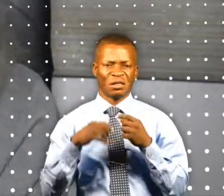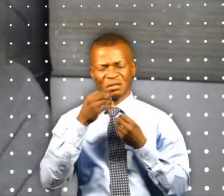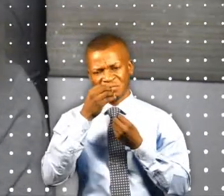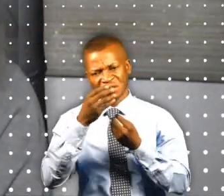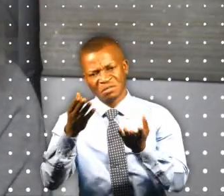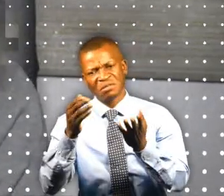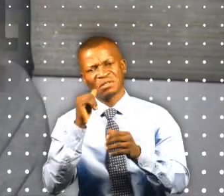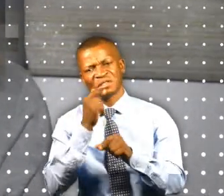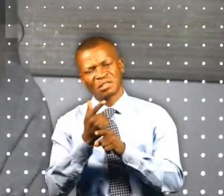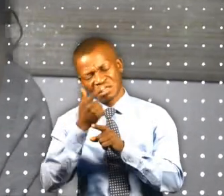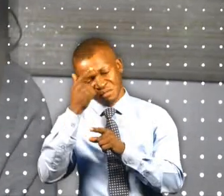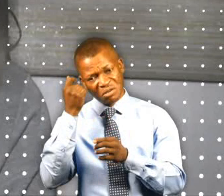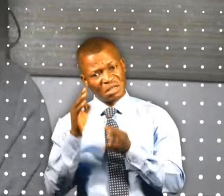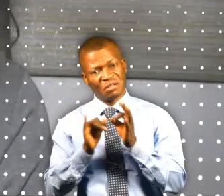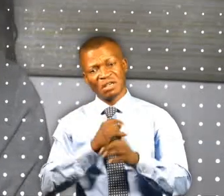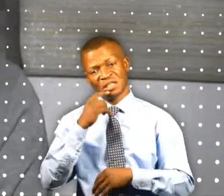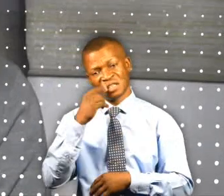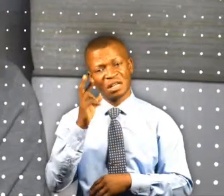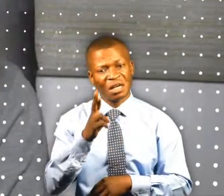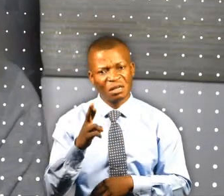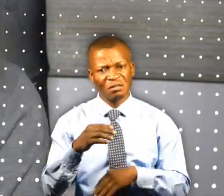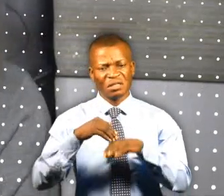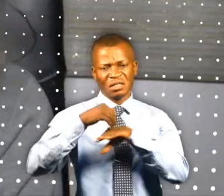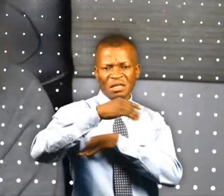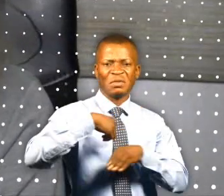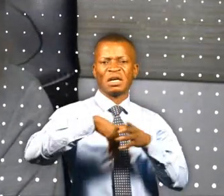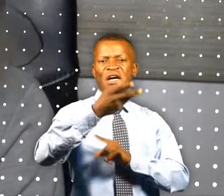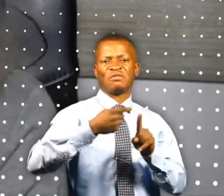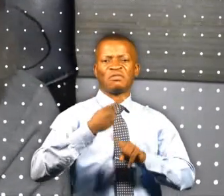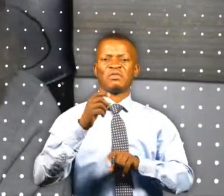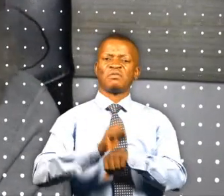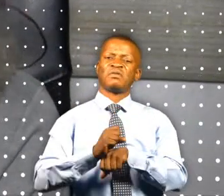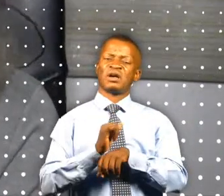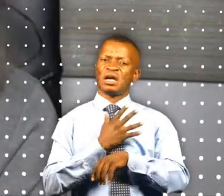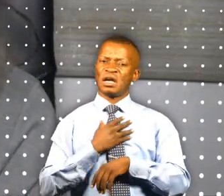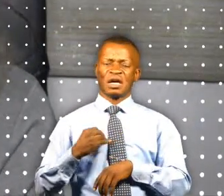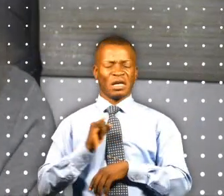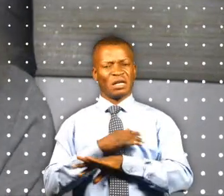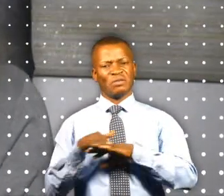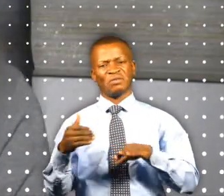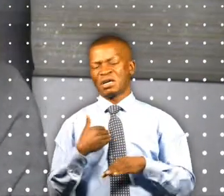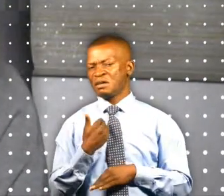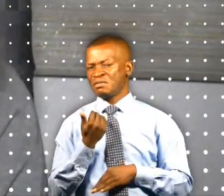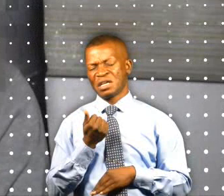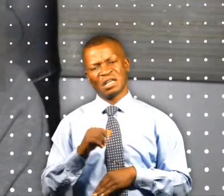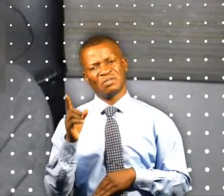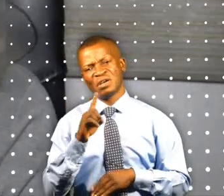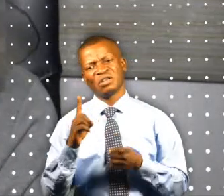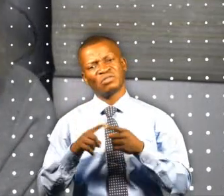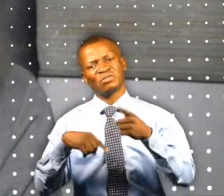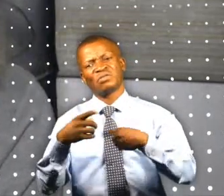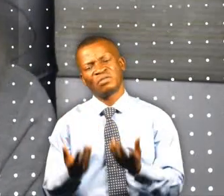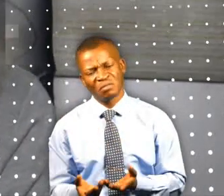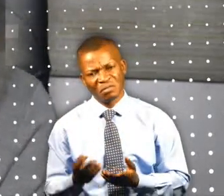I didn't tell the sister, because if I tell her, she will pursue me from the work, and I don't have any place to